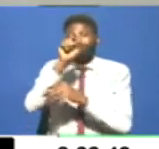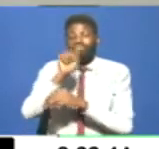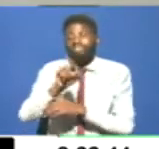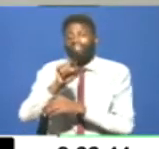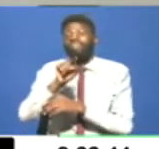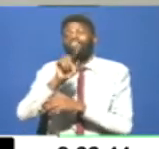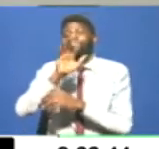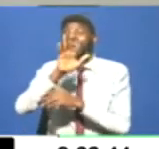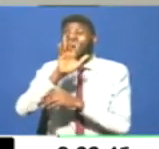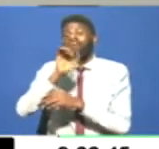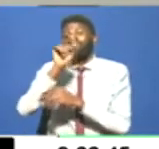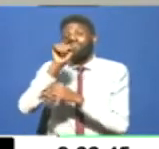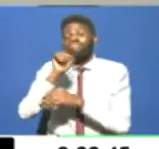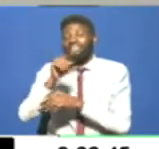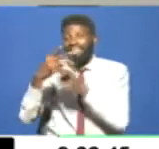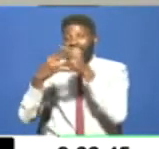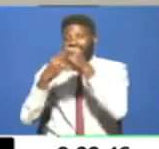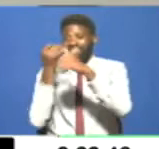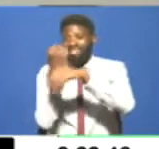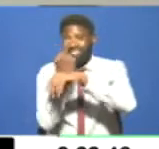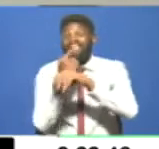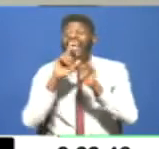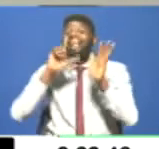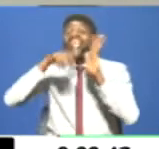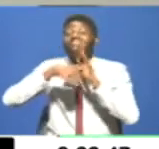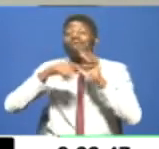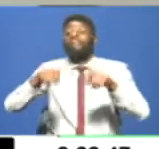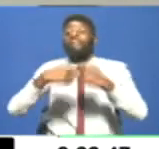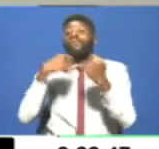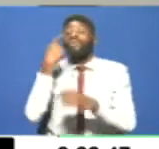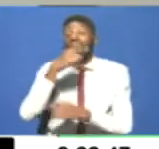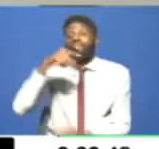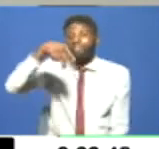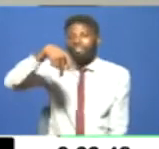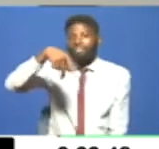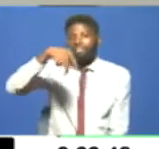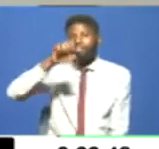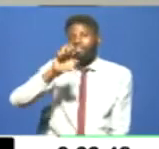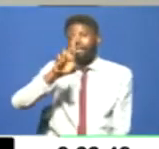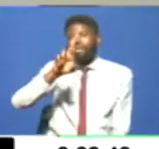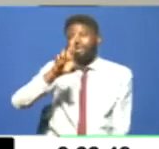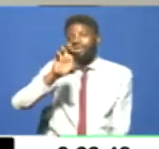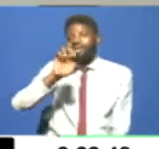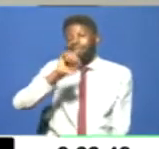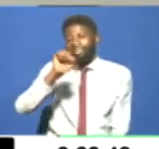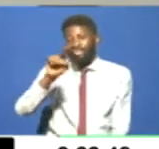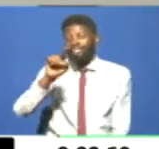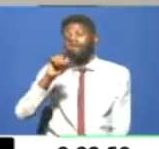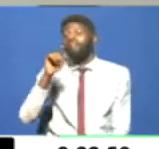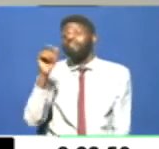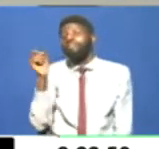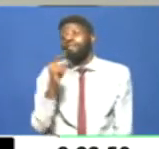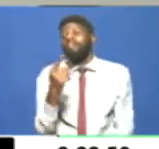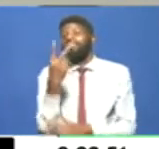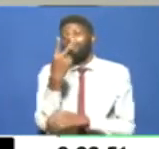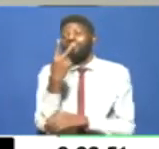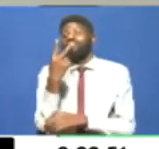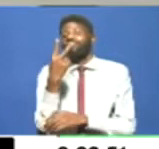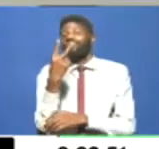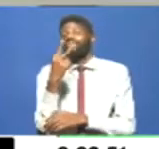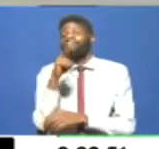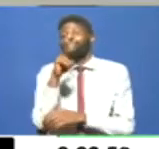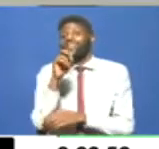1 hour, 5 minutes and 9 seconds until it was broken by Peres Jepchirchir on 10th February 2017 at the RAK Half